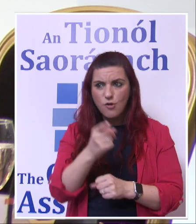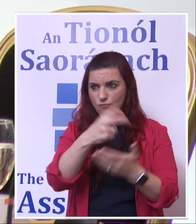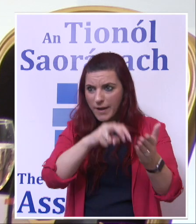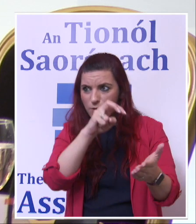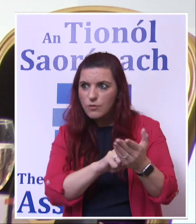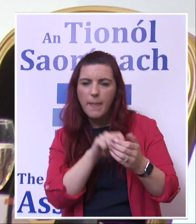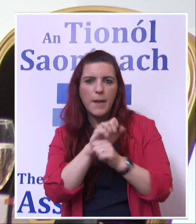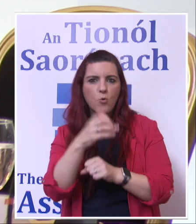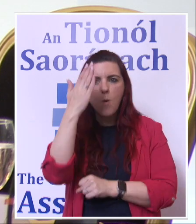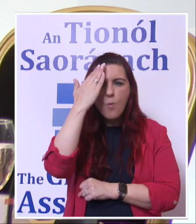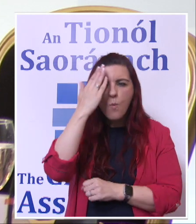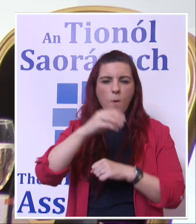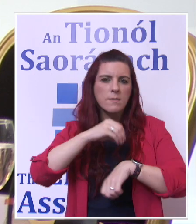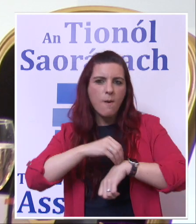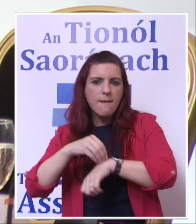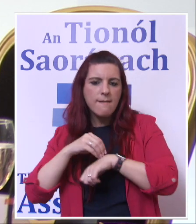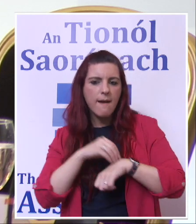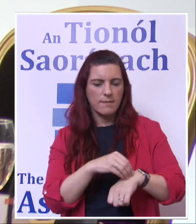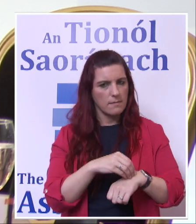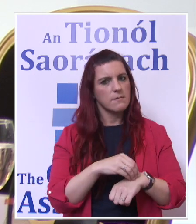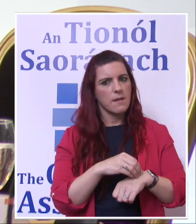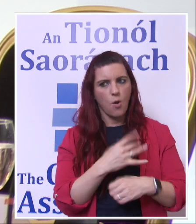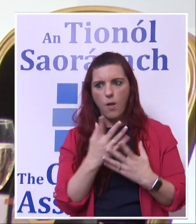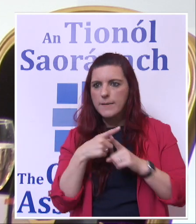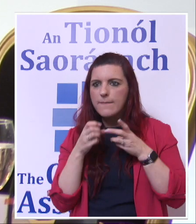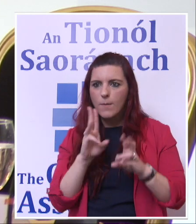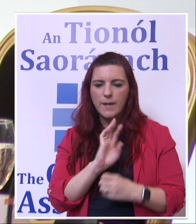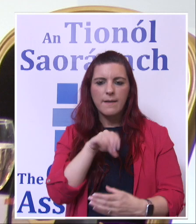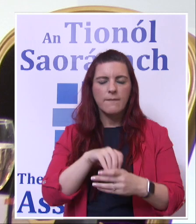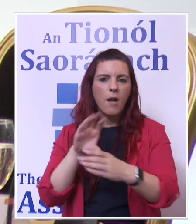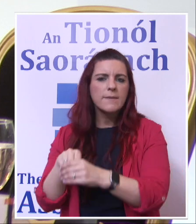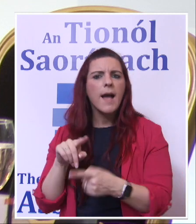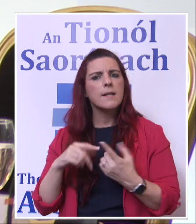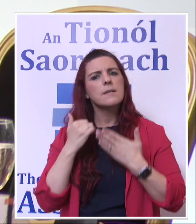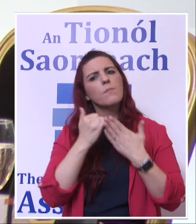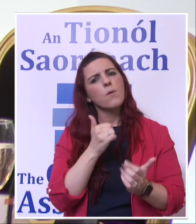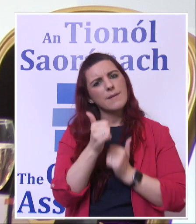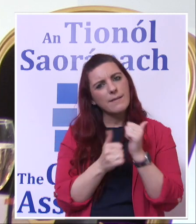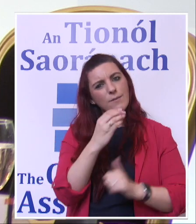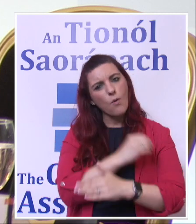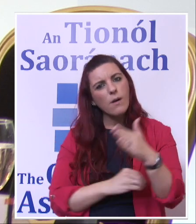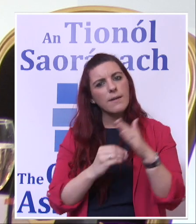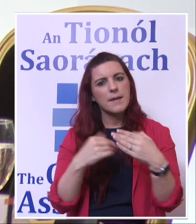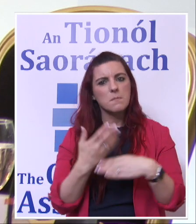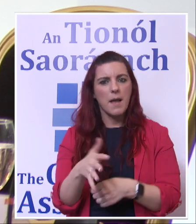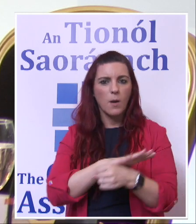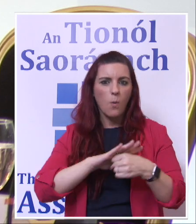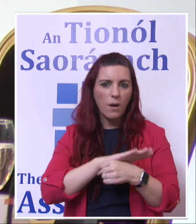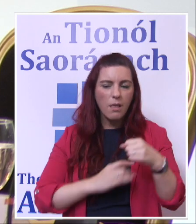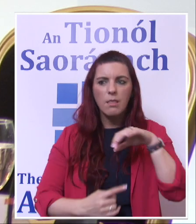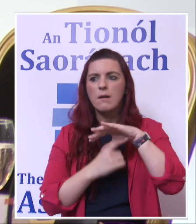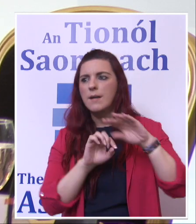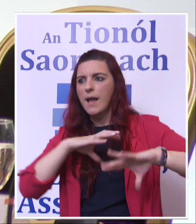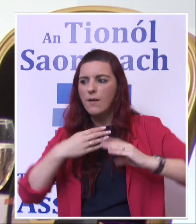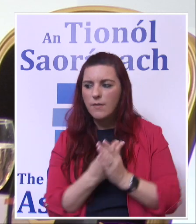you'll be aware of all that is going, so get out there and get involved. Support the activities organised by your local authority, everything from their